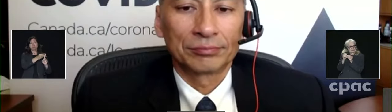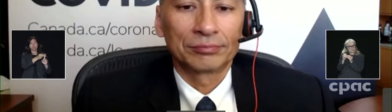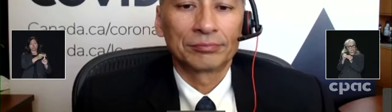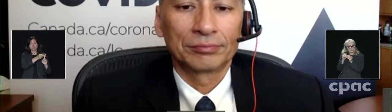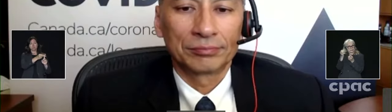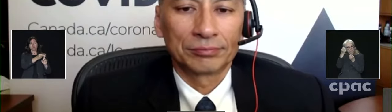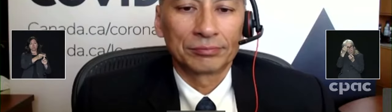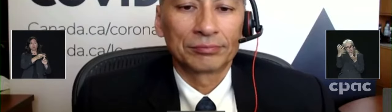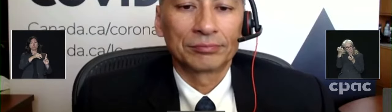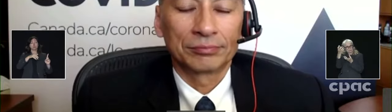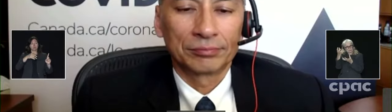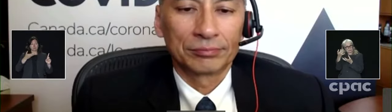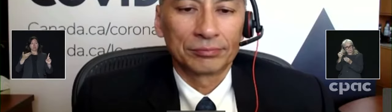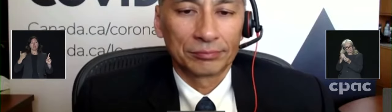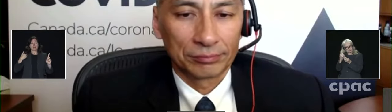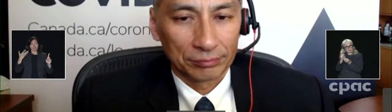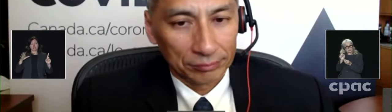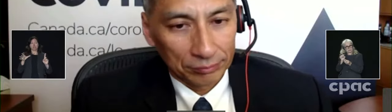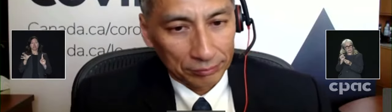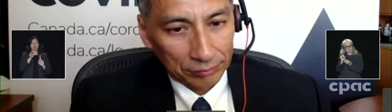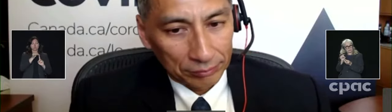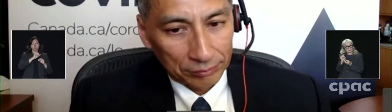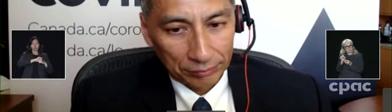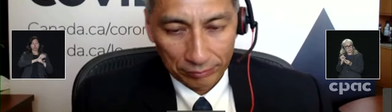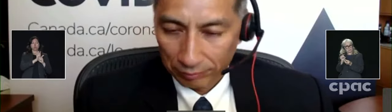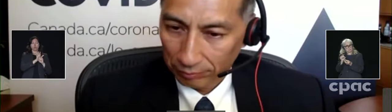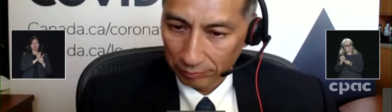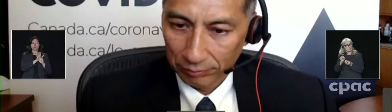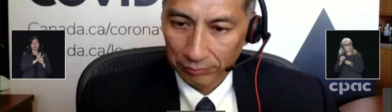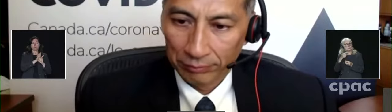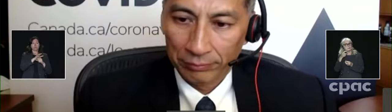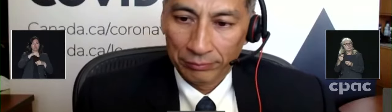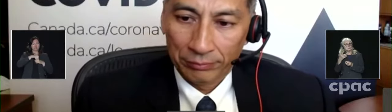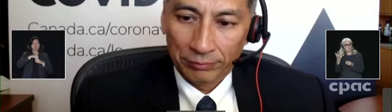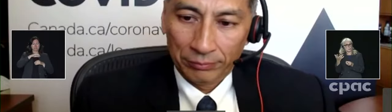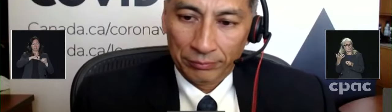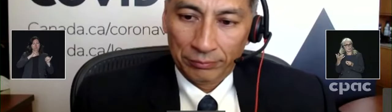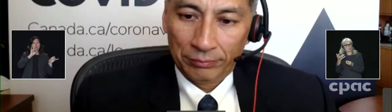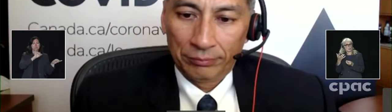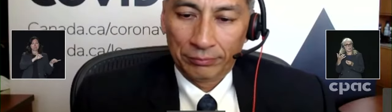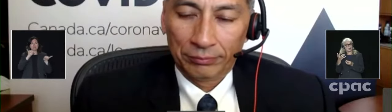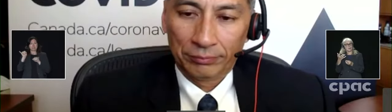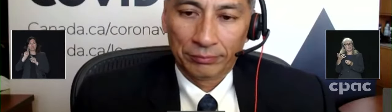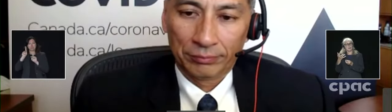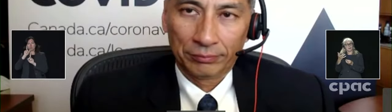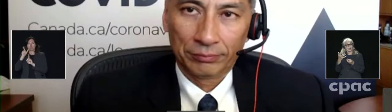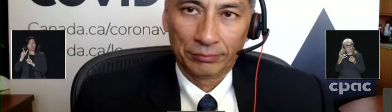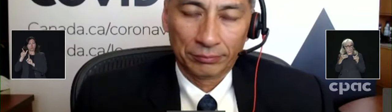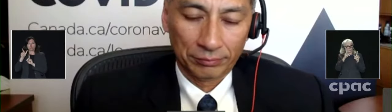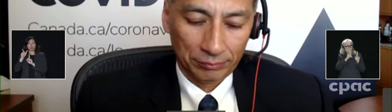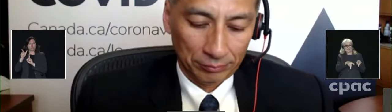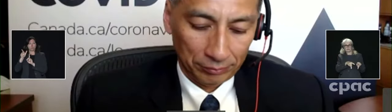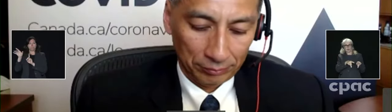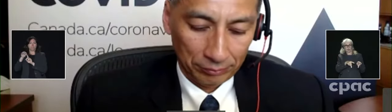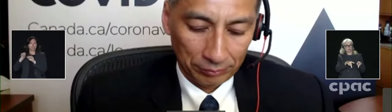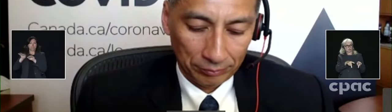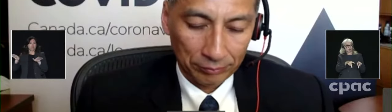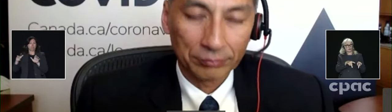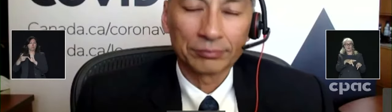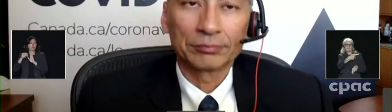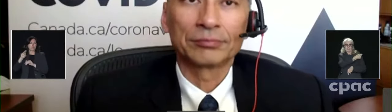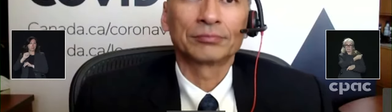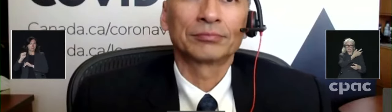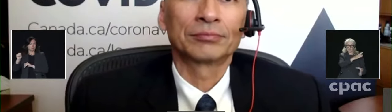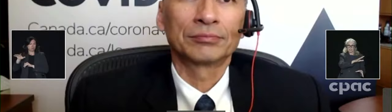been infected are comparable to the viral loads that were detected in unvaccinated people in a large outbreak in Massachusetts. I